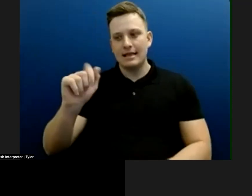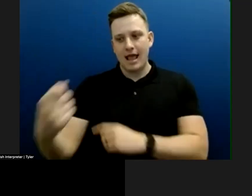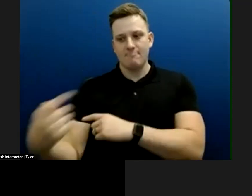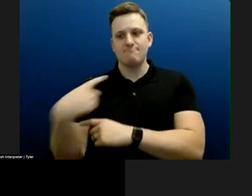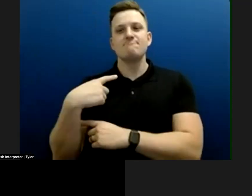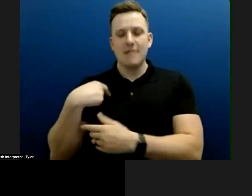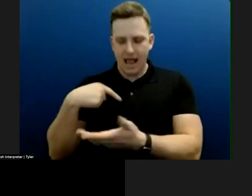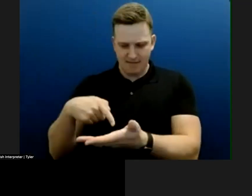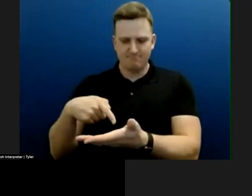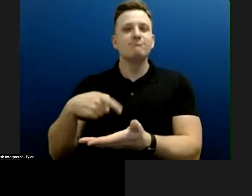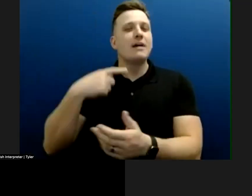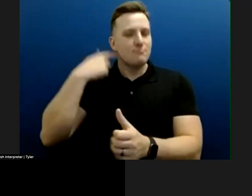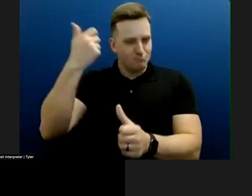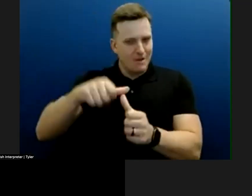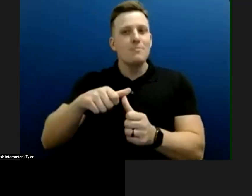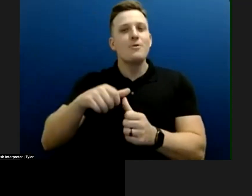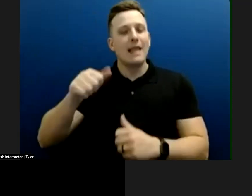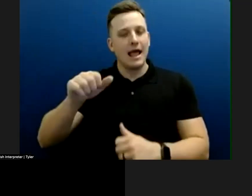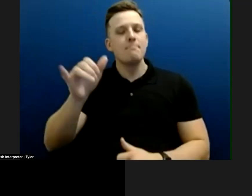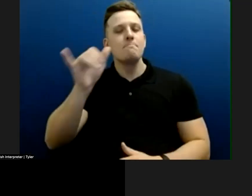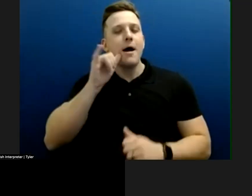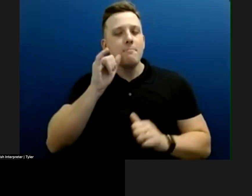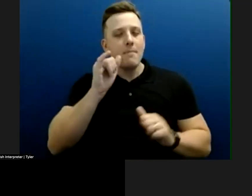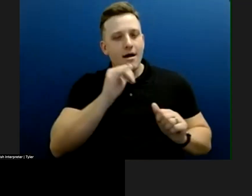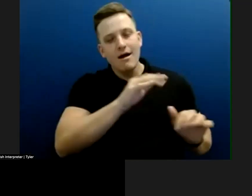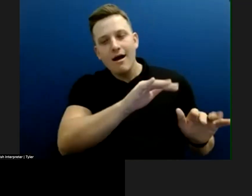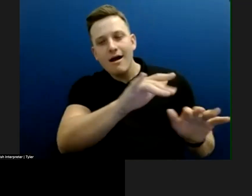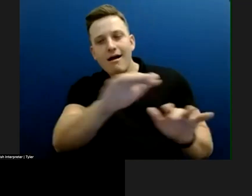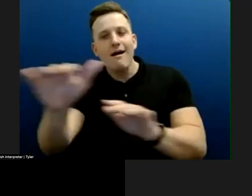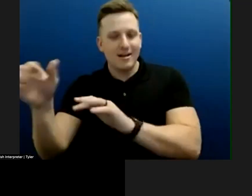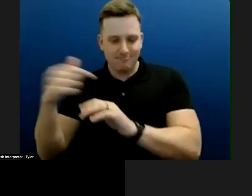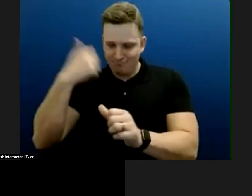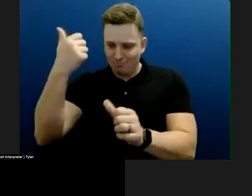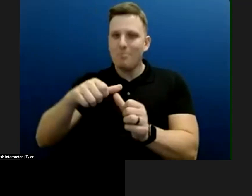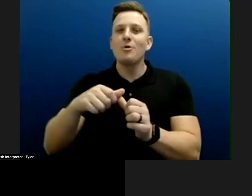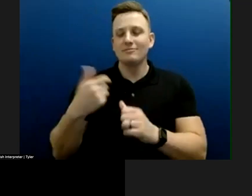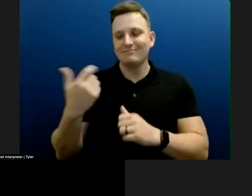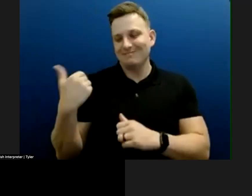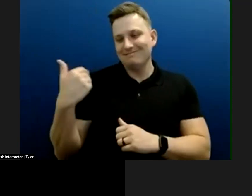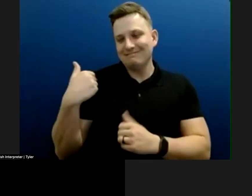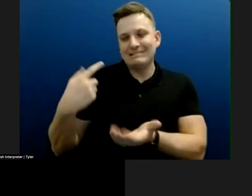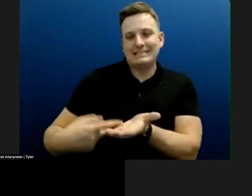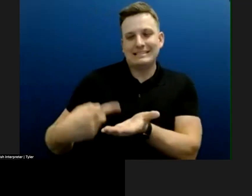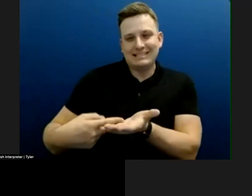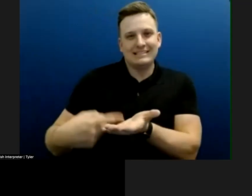pub crawl. We were talking about it earlier on when we were preparing